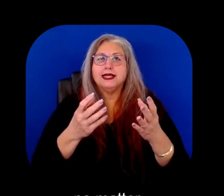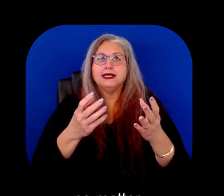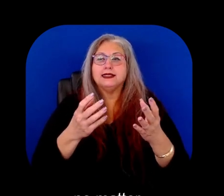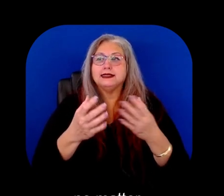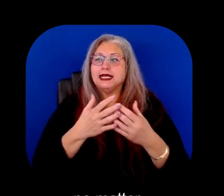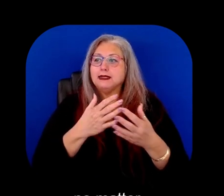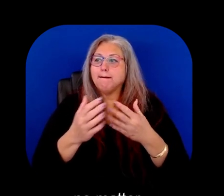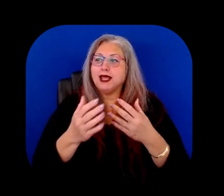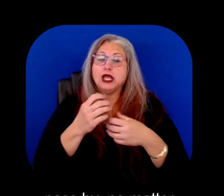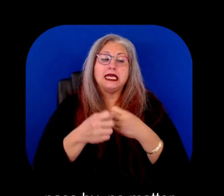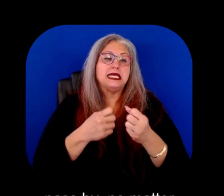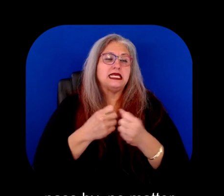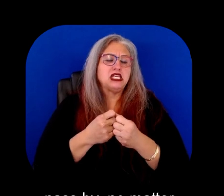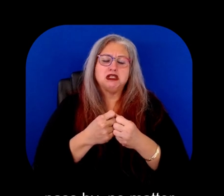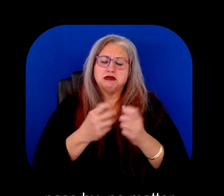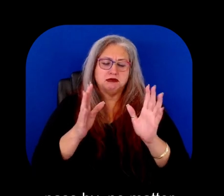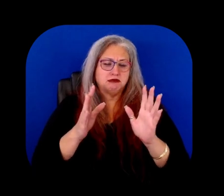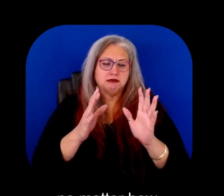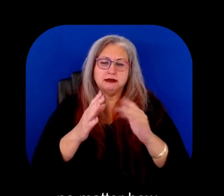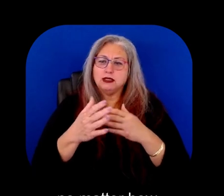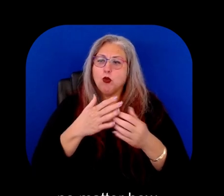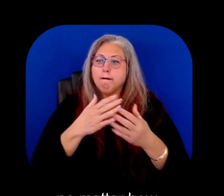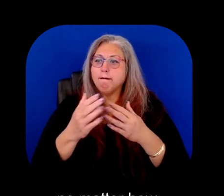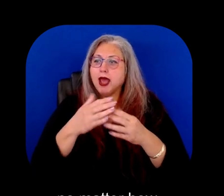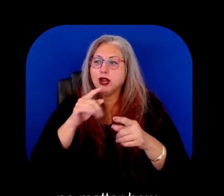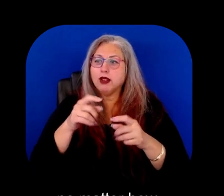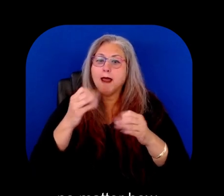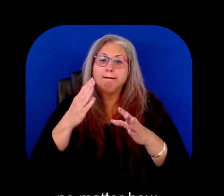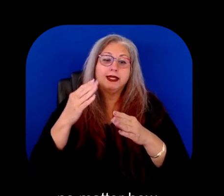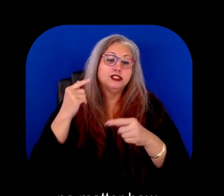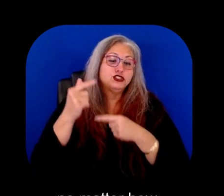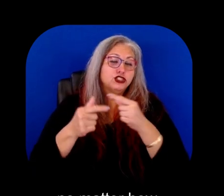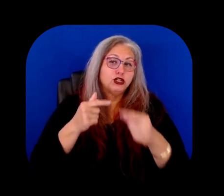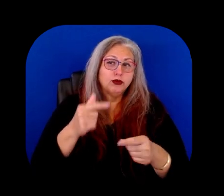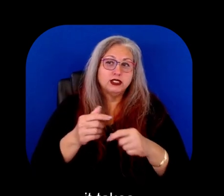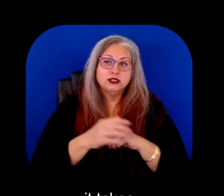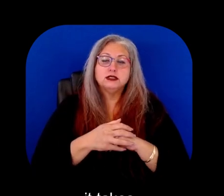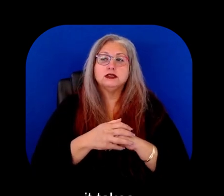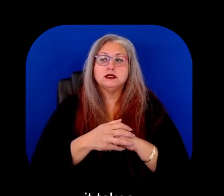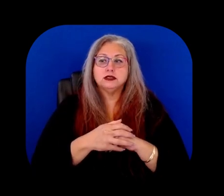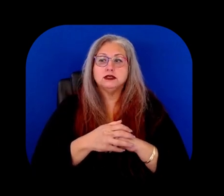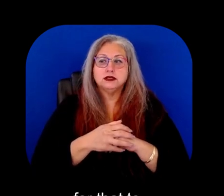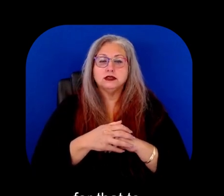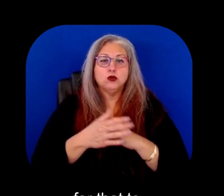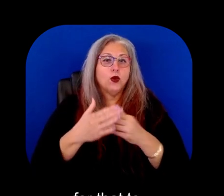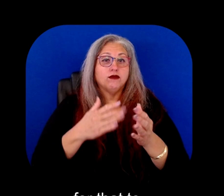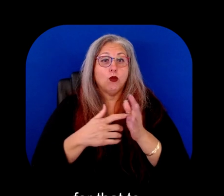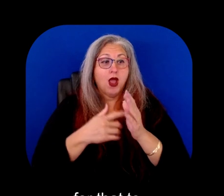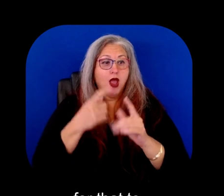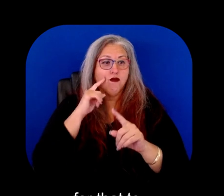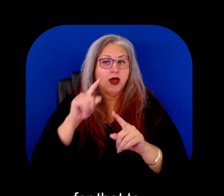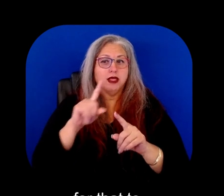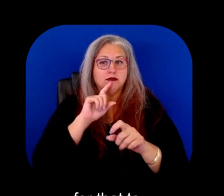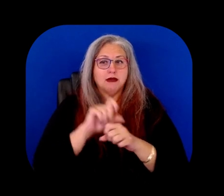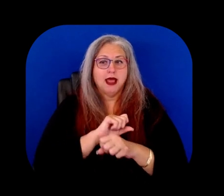No matter how many years pass by, no matter how many generations it takes for that to